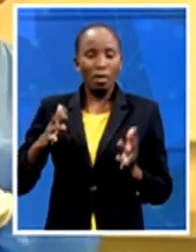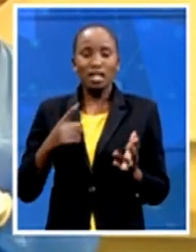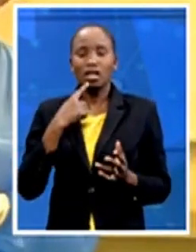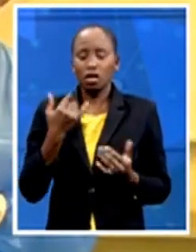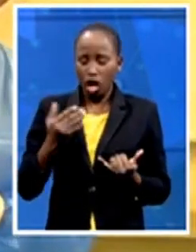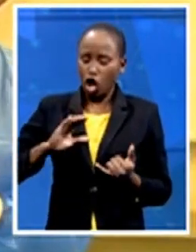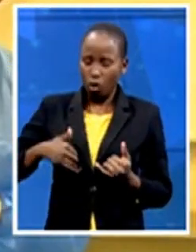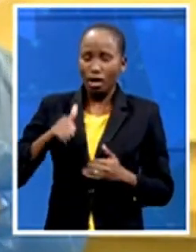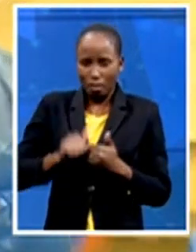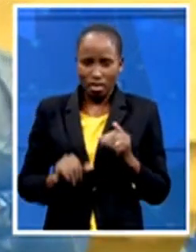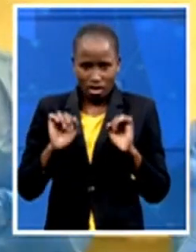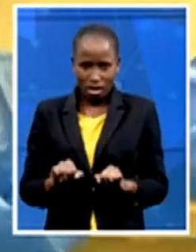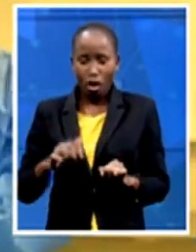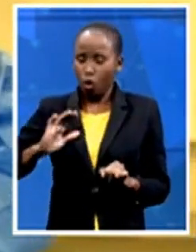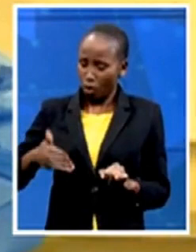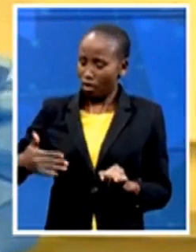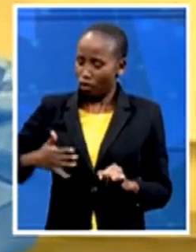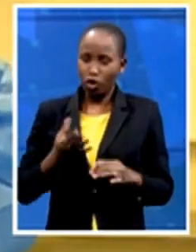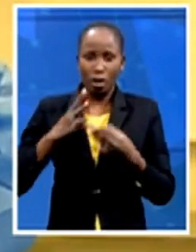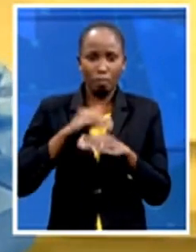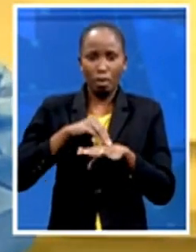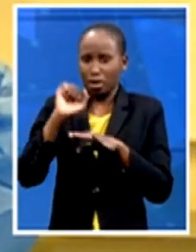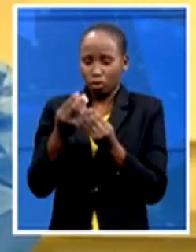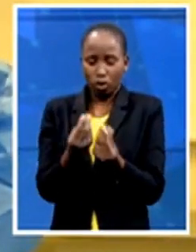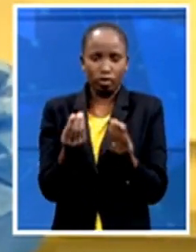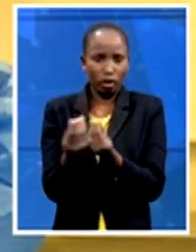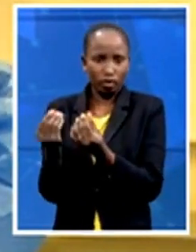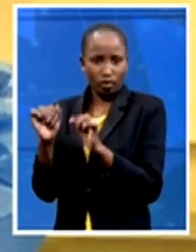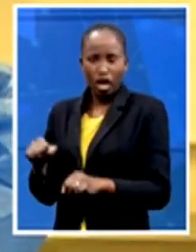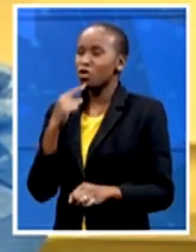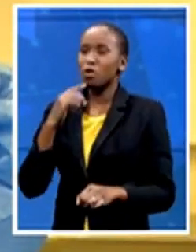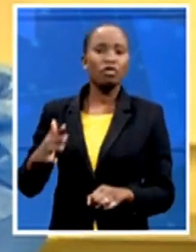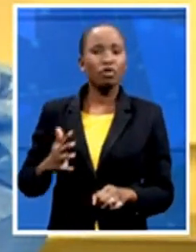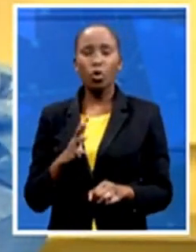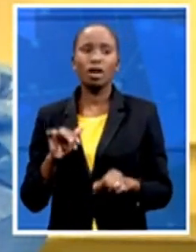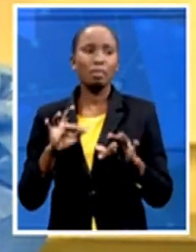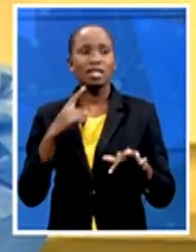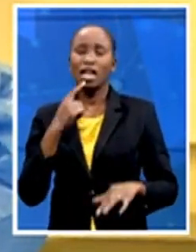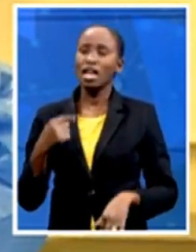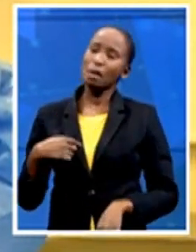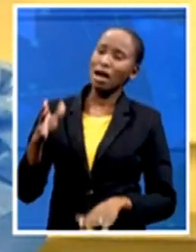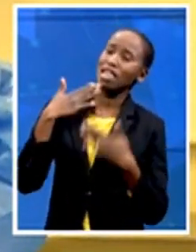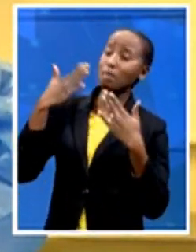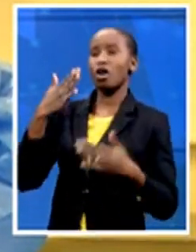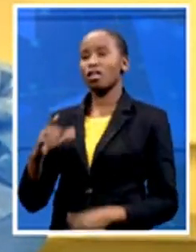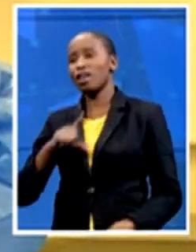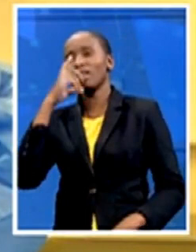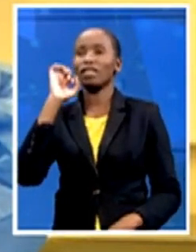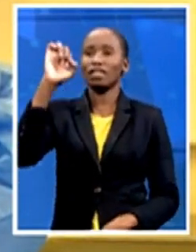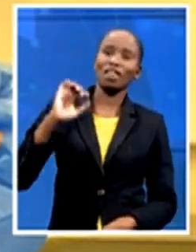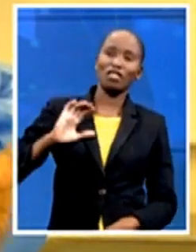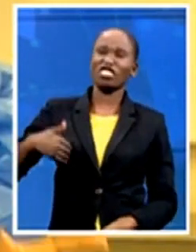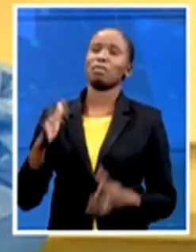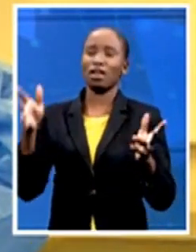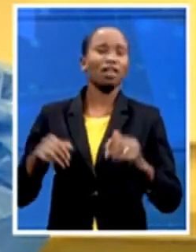to spend the day you calling us Malibongwe Igamalama Koskas only. We want to show you that we deserve to be